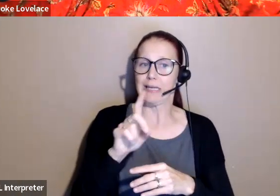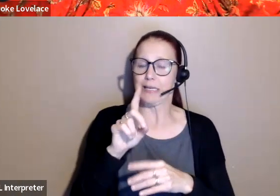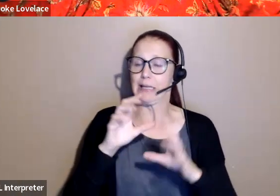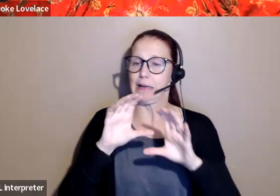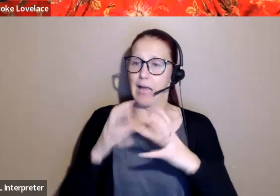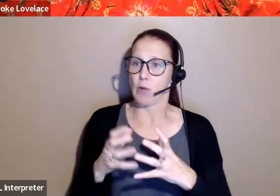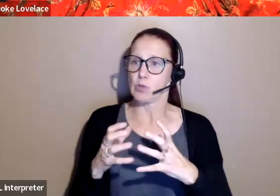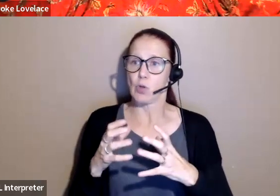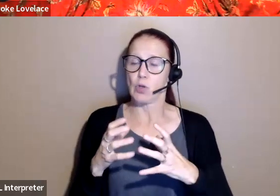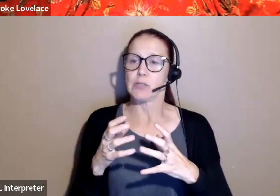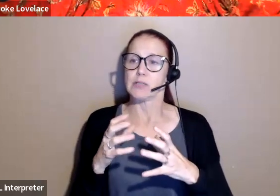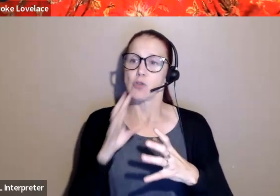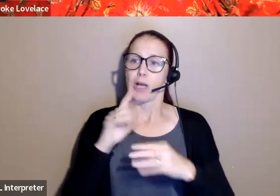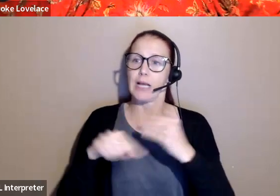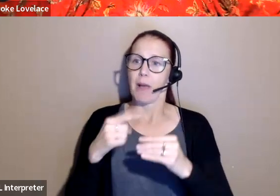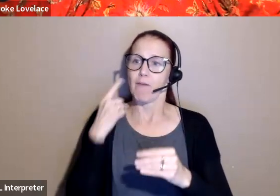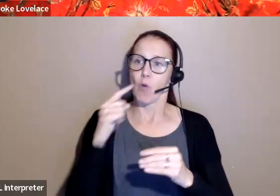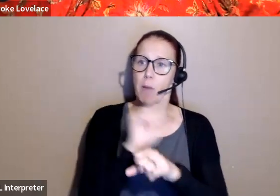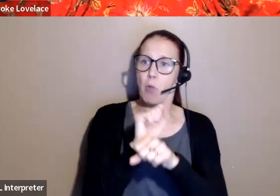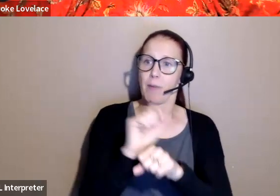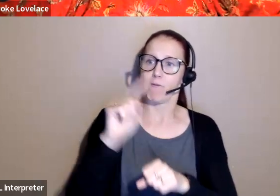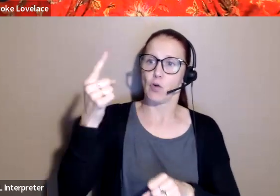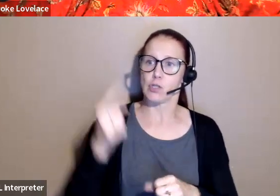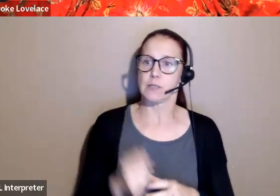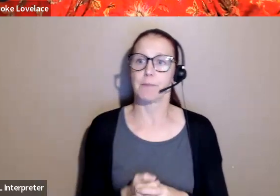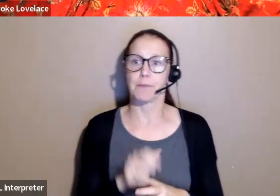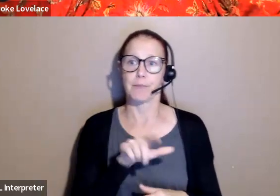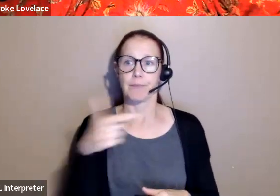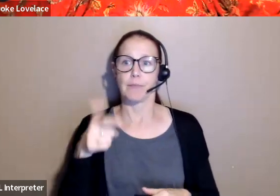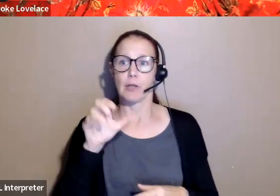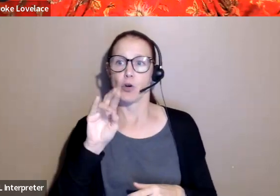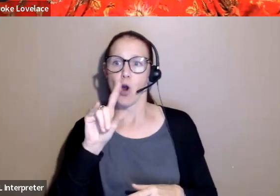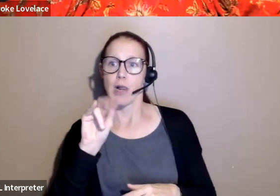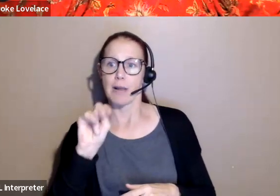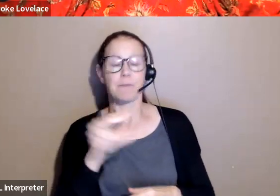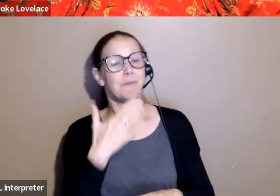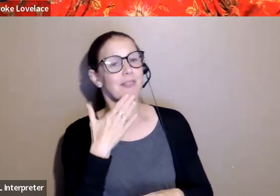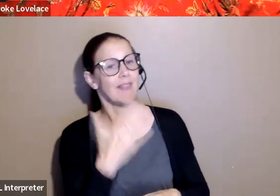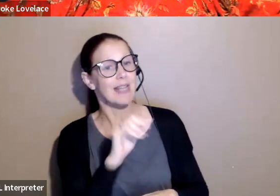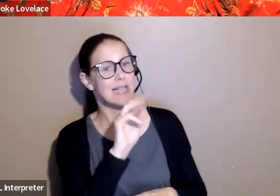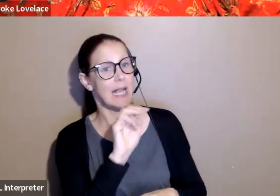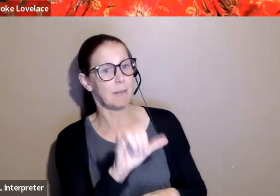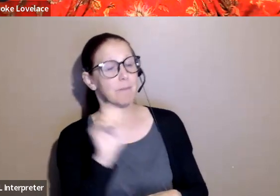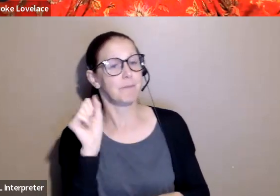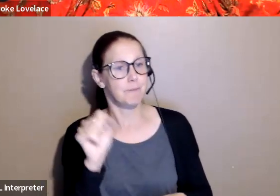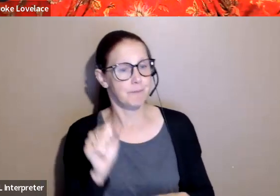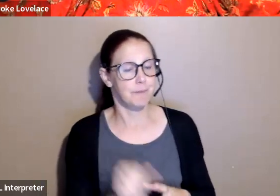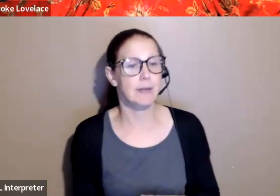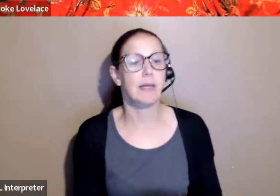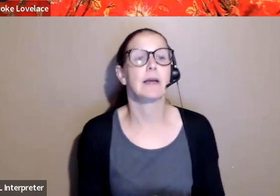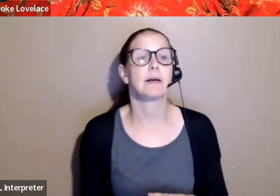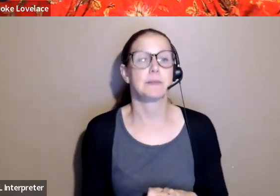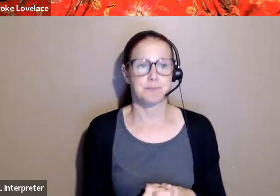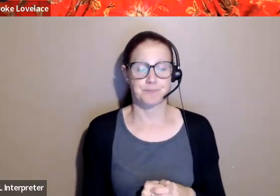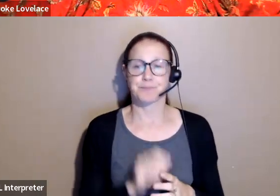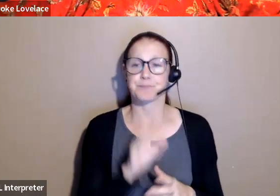at in terms of employment first. So I'll turn it over to you, Carlin. Thanks, Amy. Yeah, as was mentioned